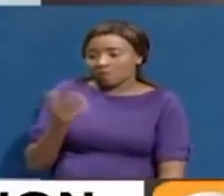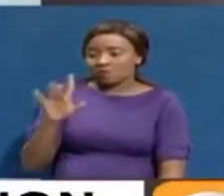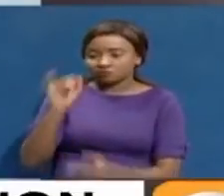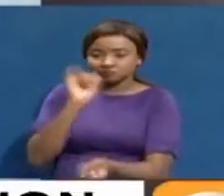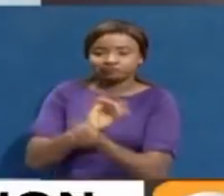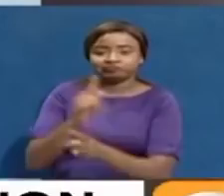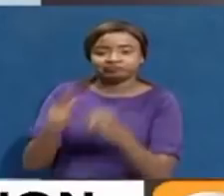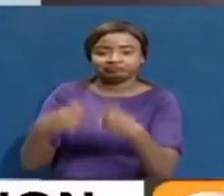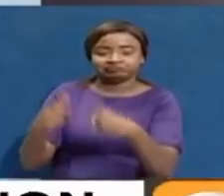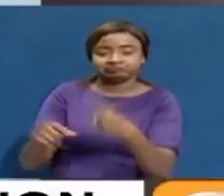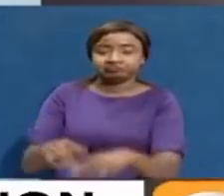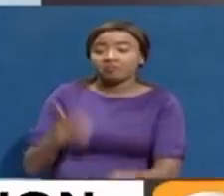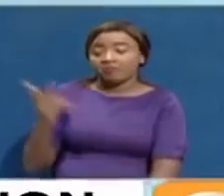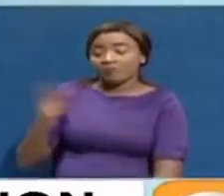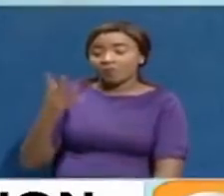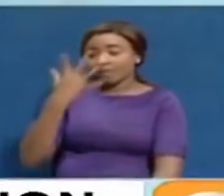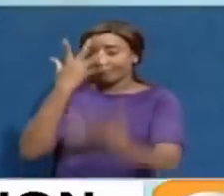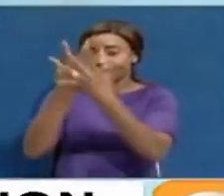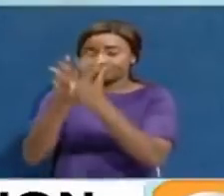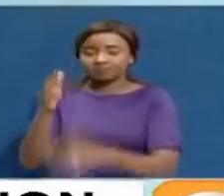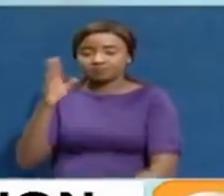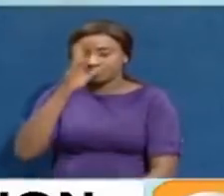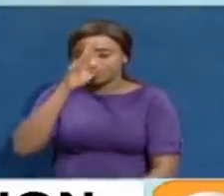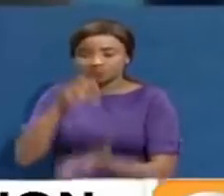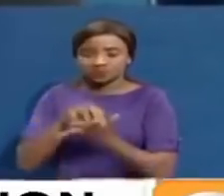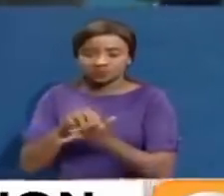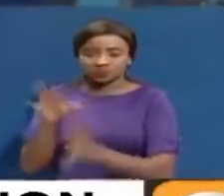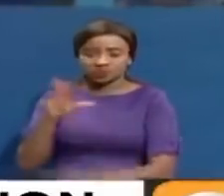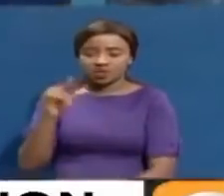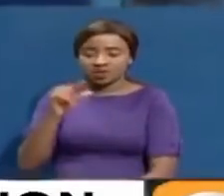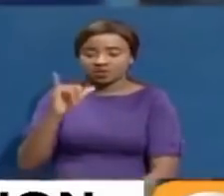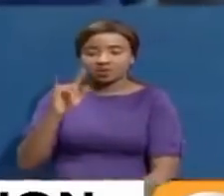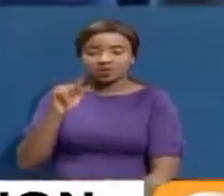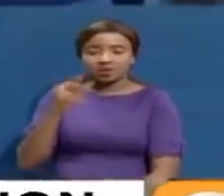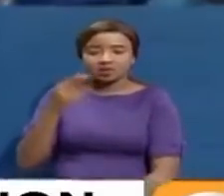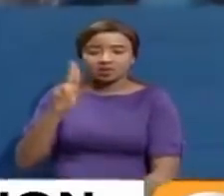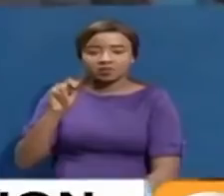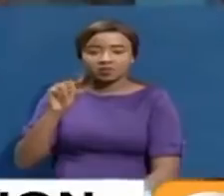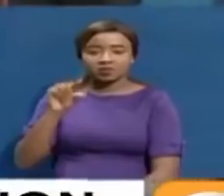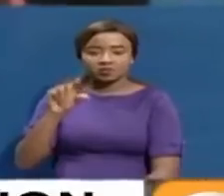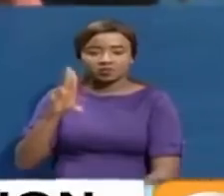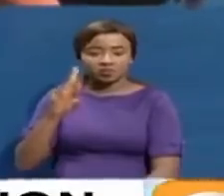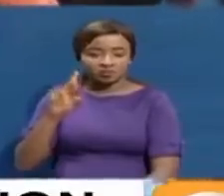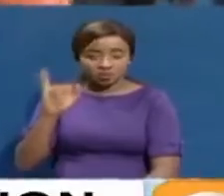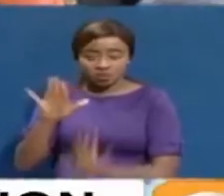not. The two are being held at the Githunguri police station, awaiting completion of